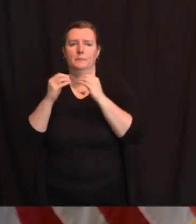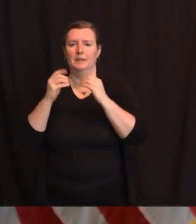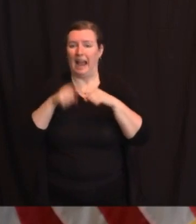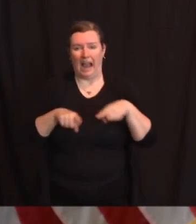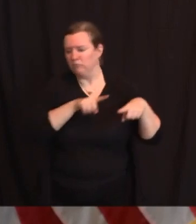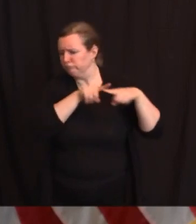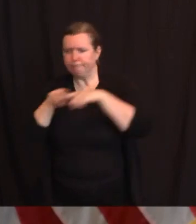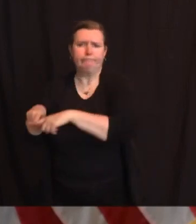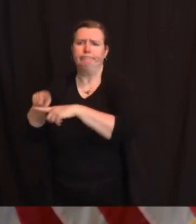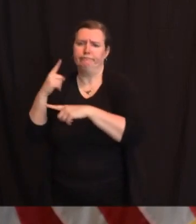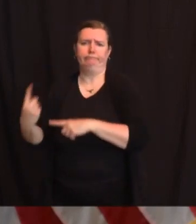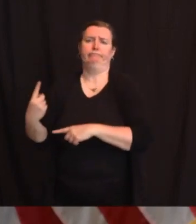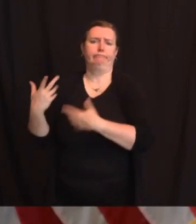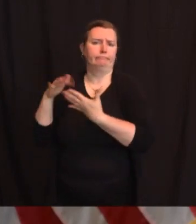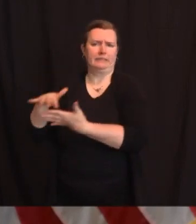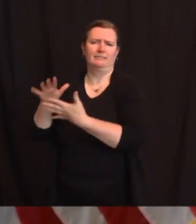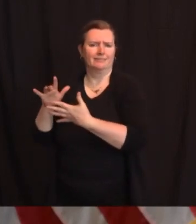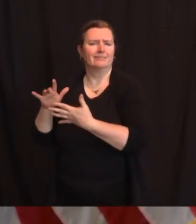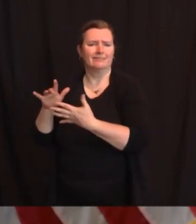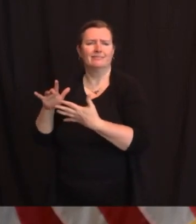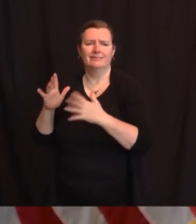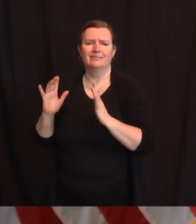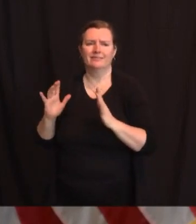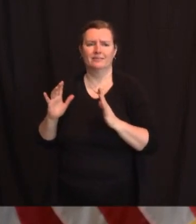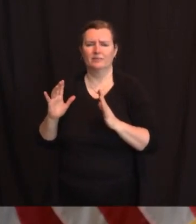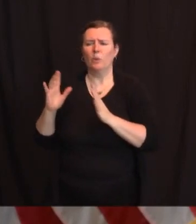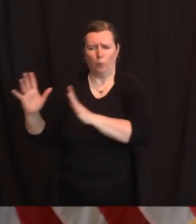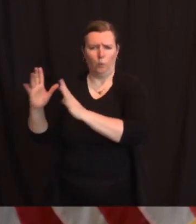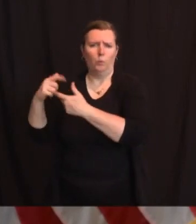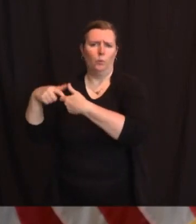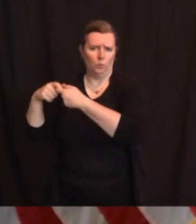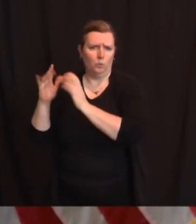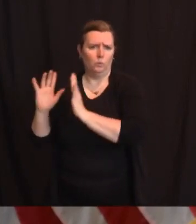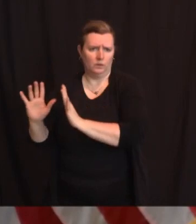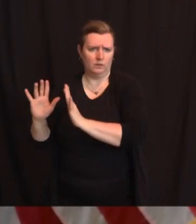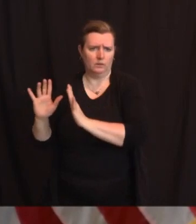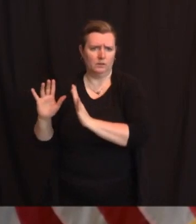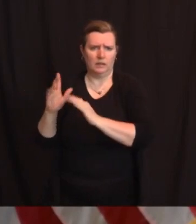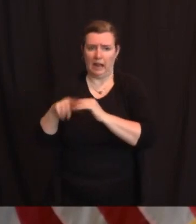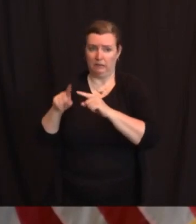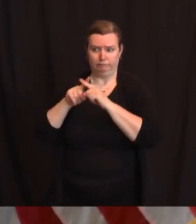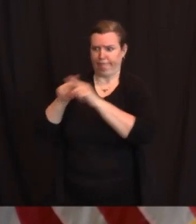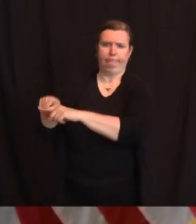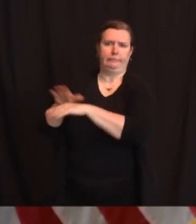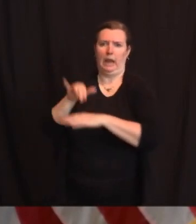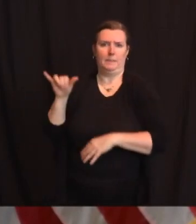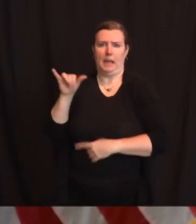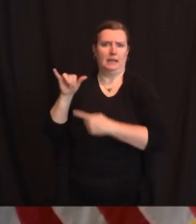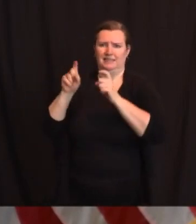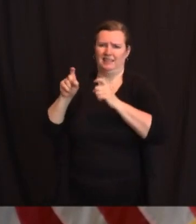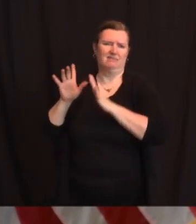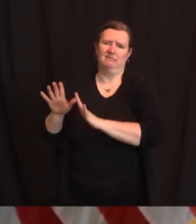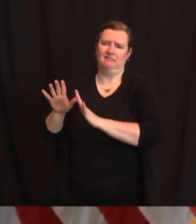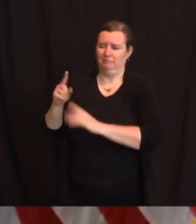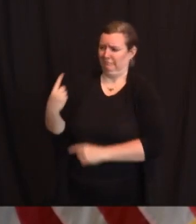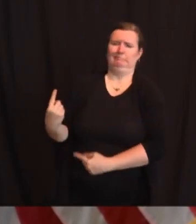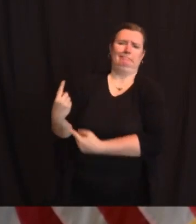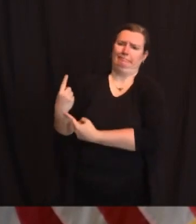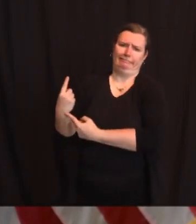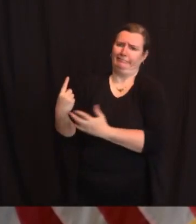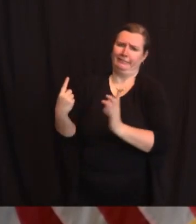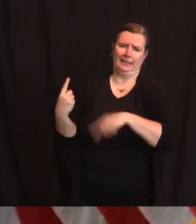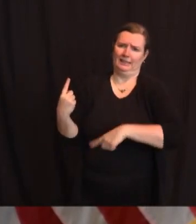the utility continues to be a lot lower than anybody would like. And that is a fact as a non-medical person. So having said